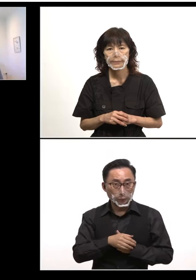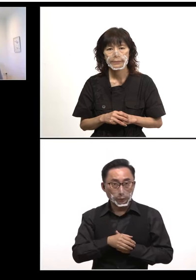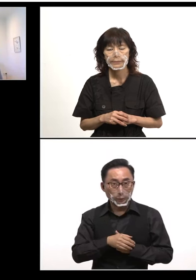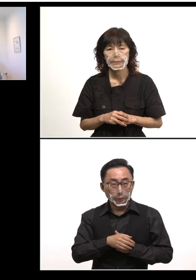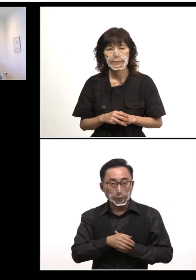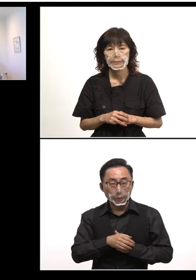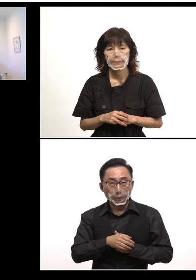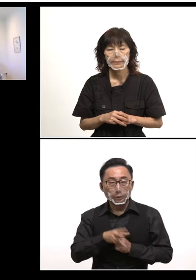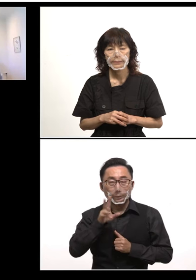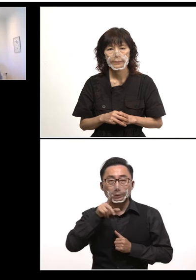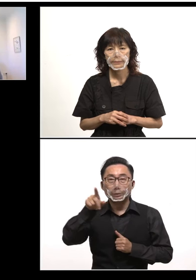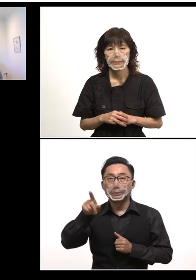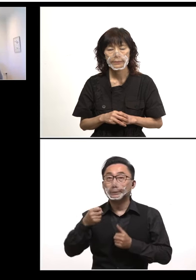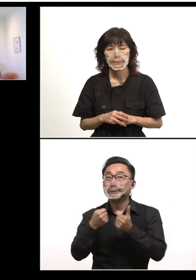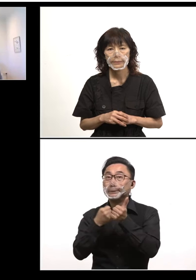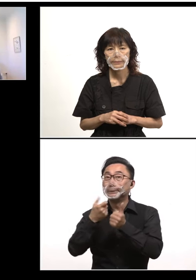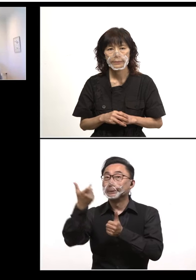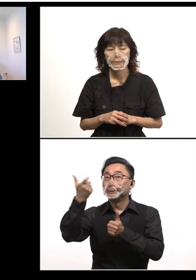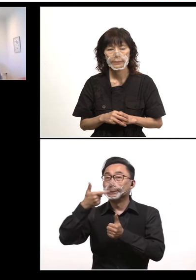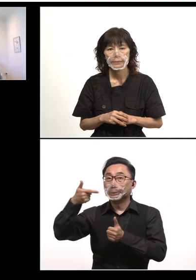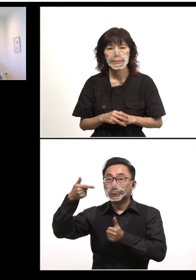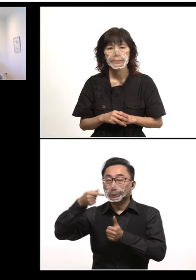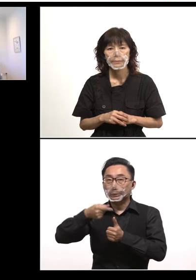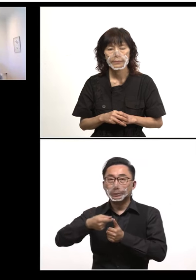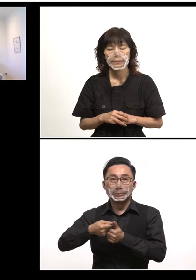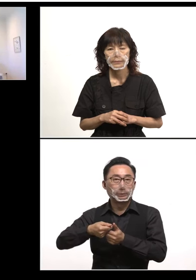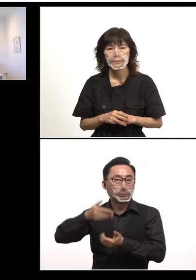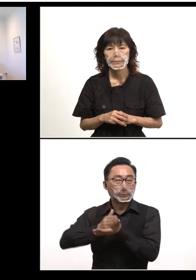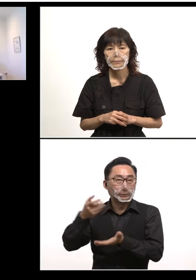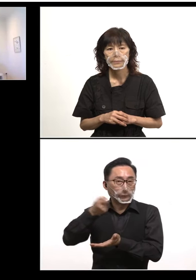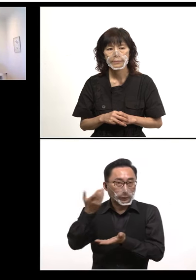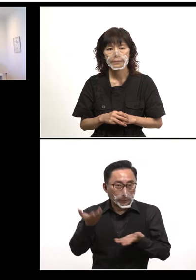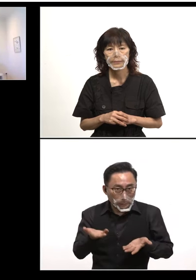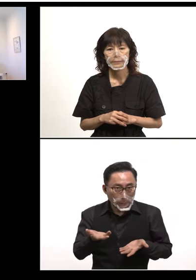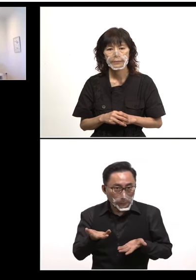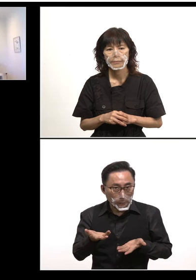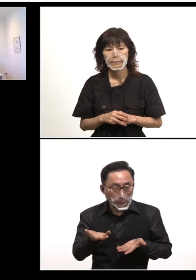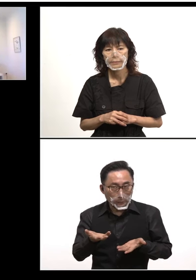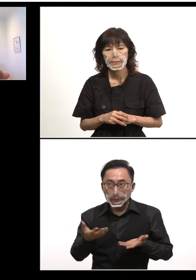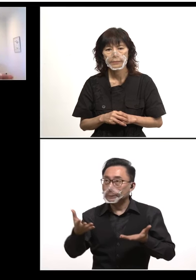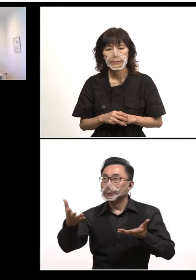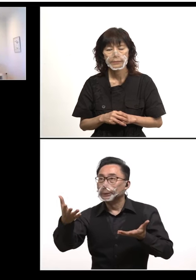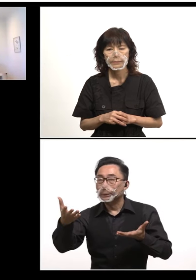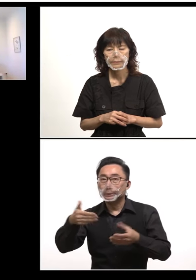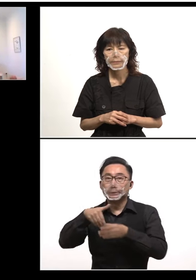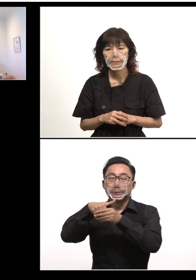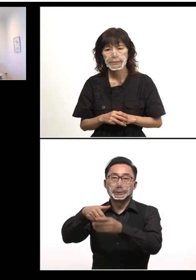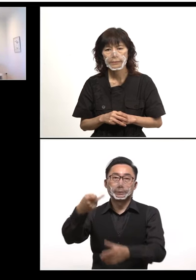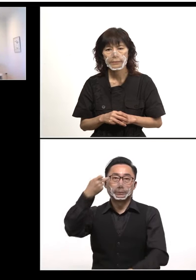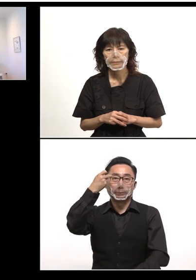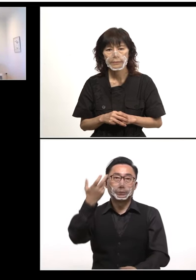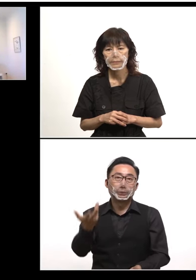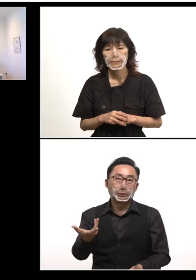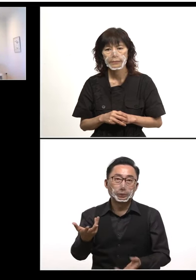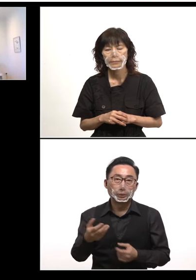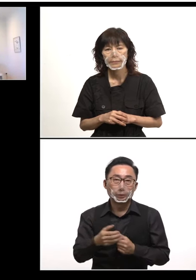in a position where they don't have money anymore to pay an interpreter that just worked for a week for them. It's really stressful to owe over £1,000 to